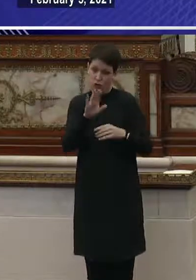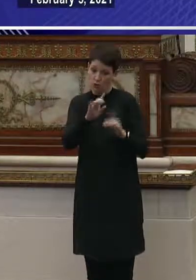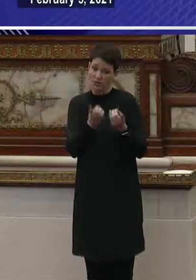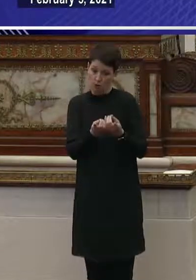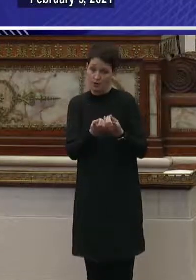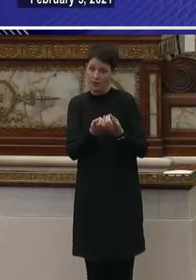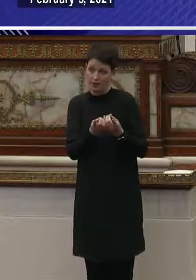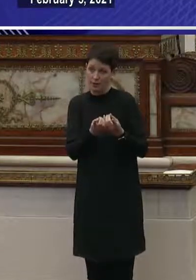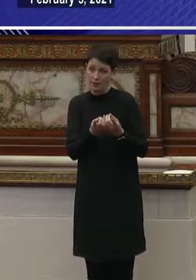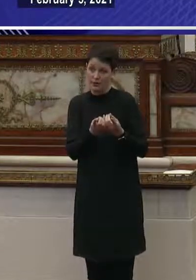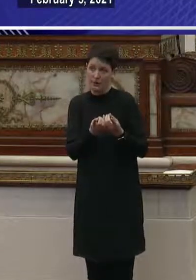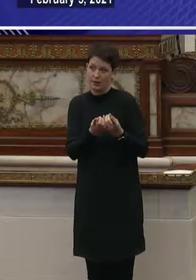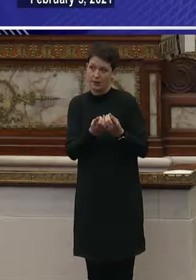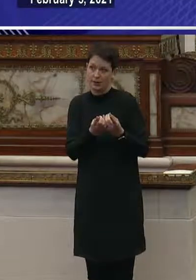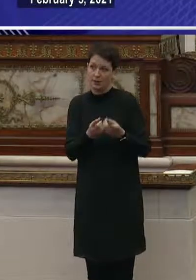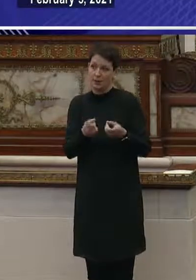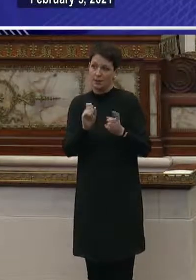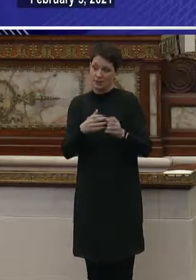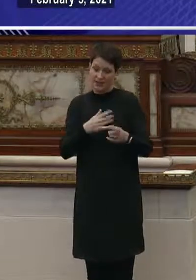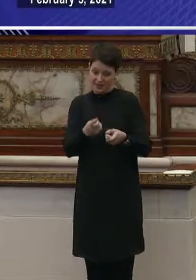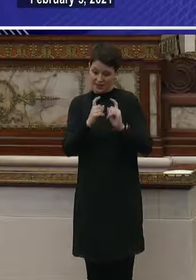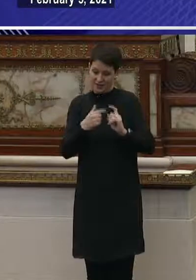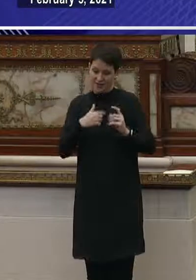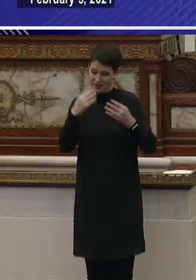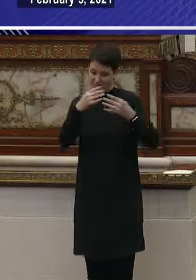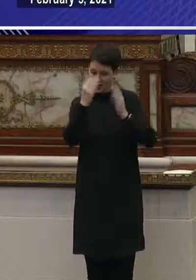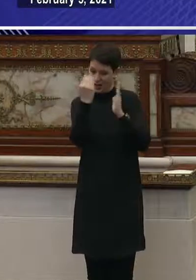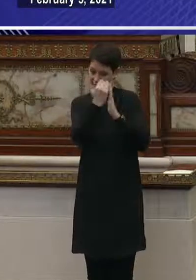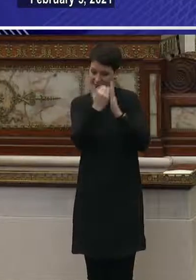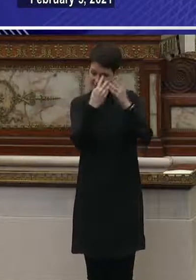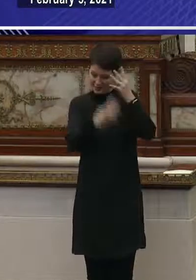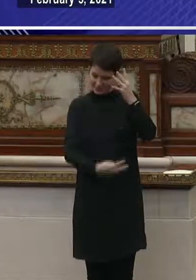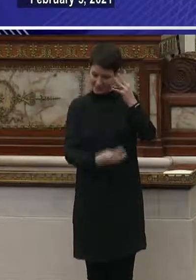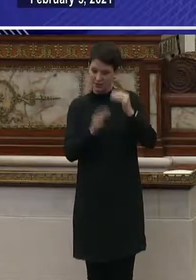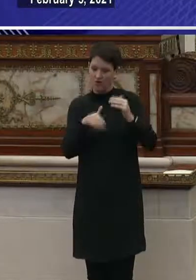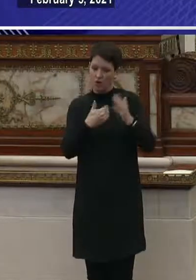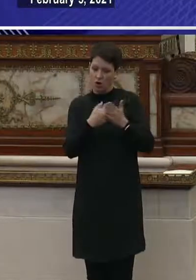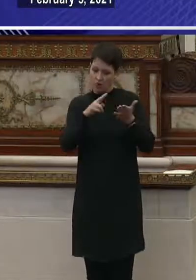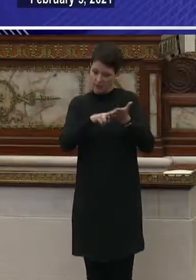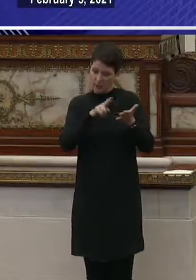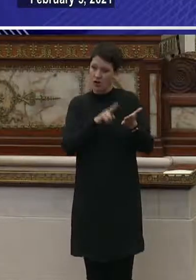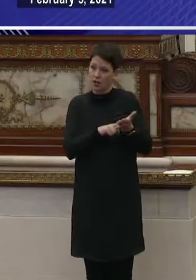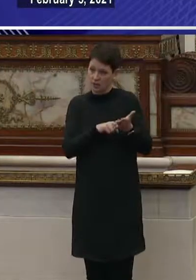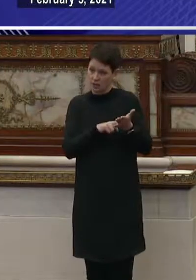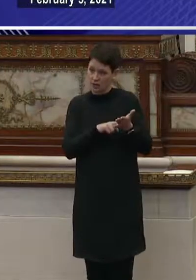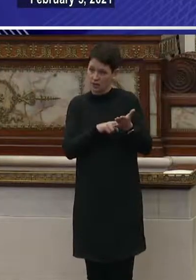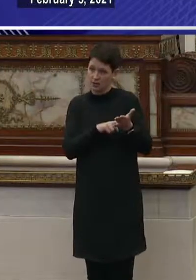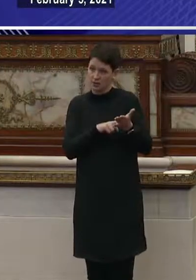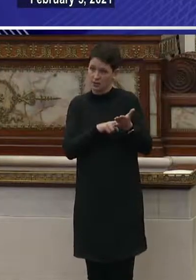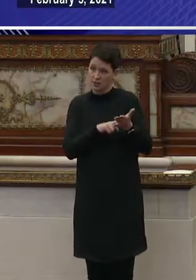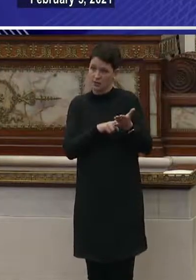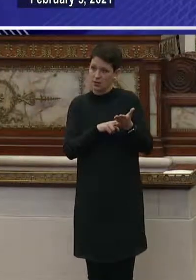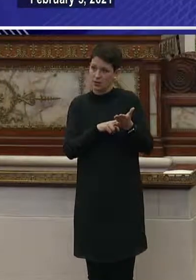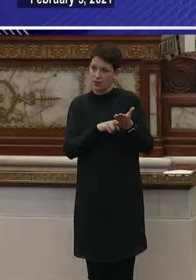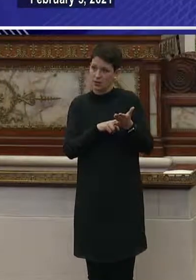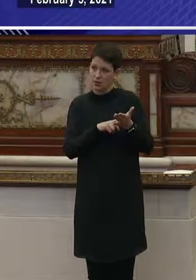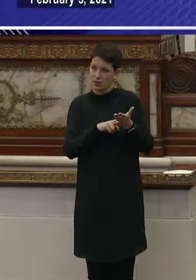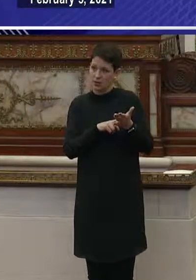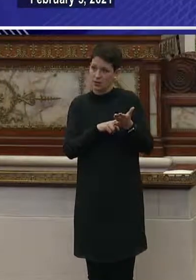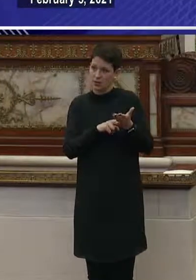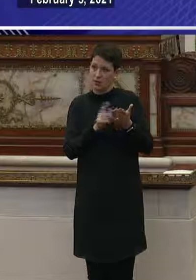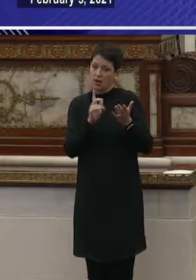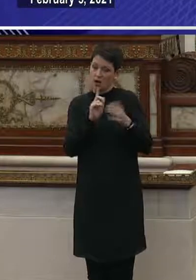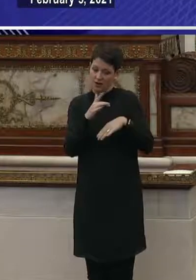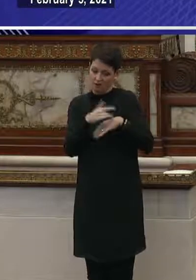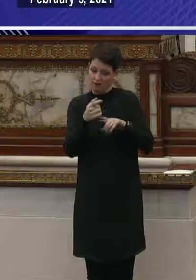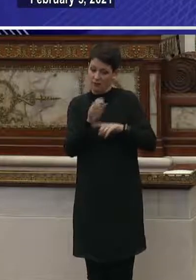department. If you could give us a listing of all the contracts that have been made available